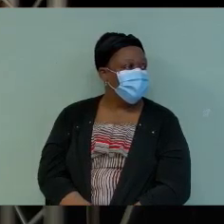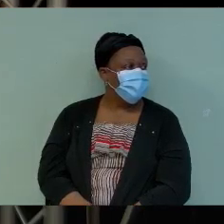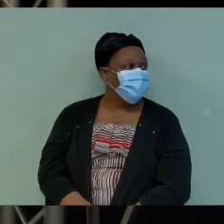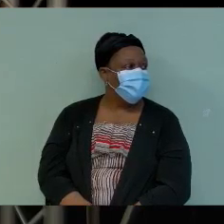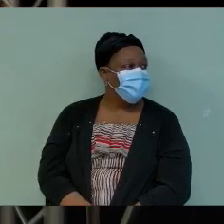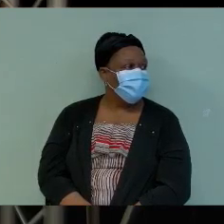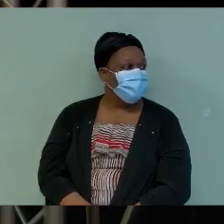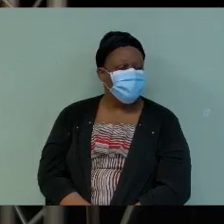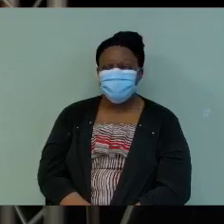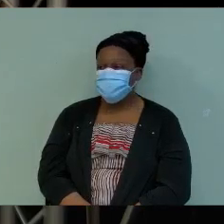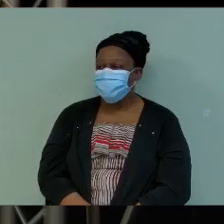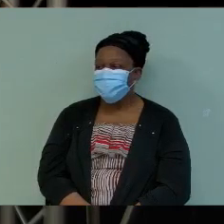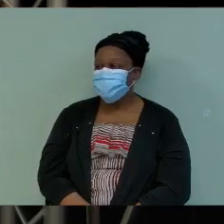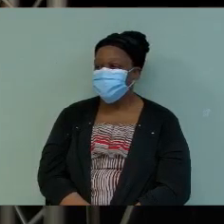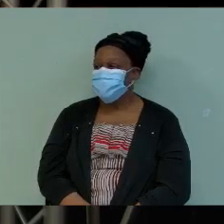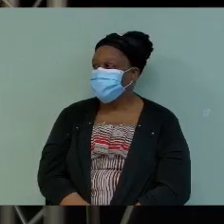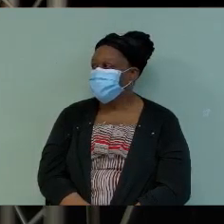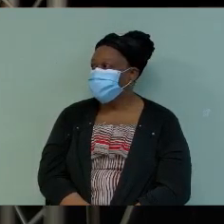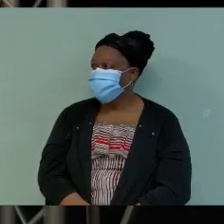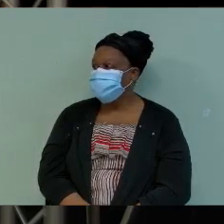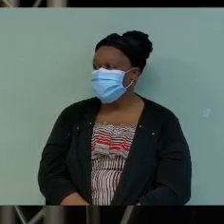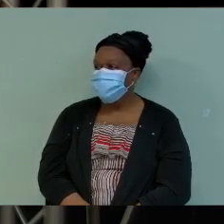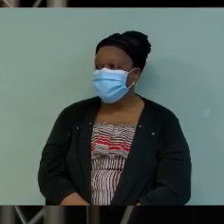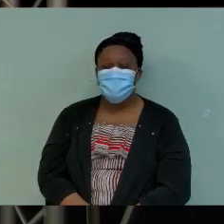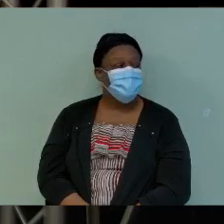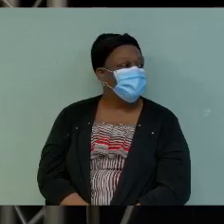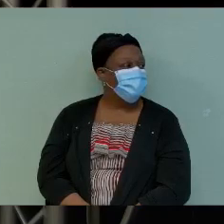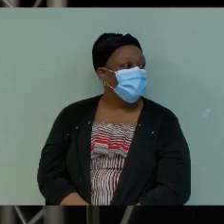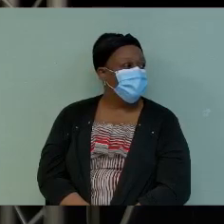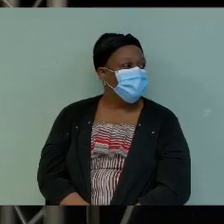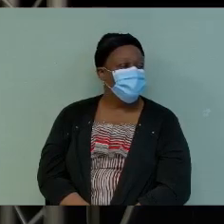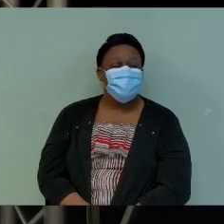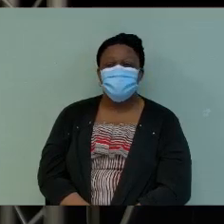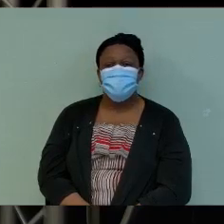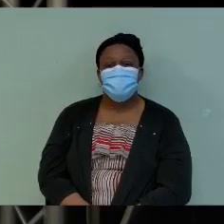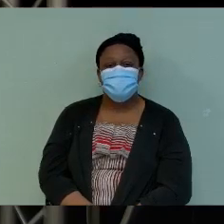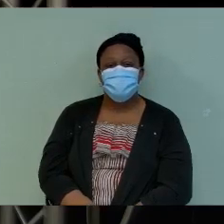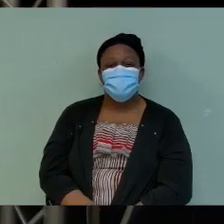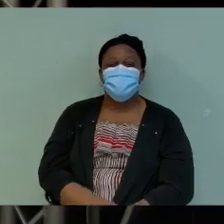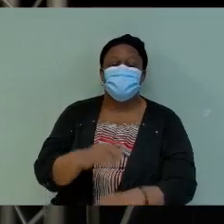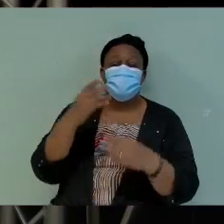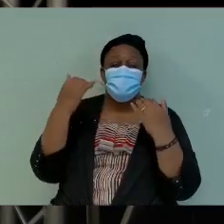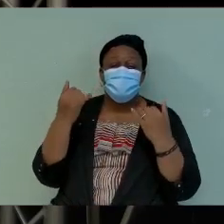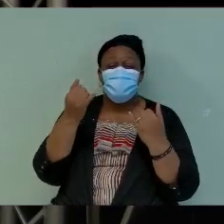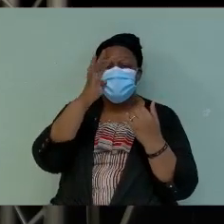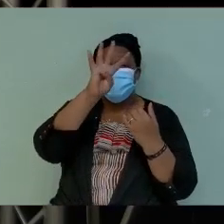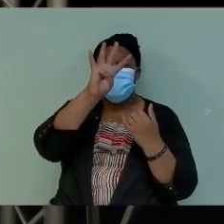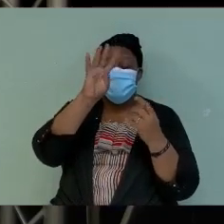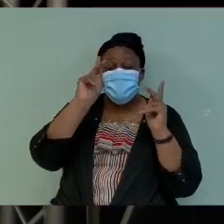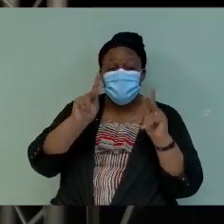we can at least let the general public know. So April has been a good month for us.